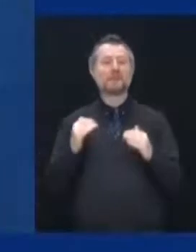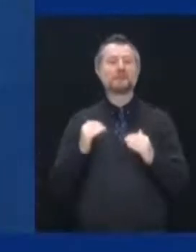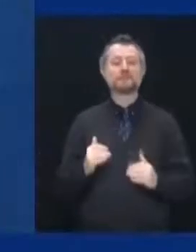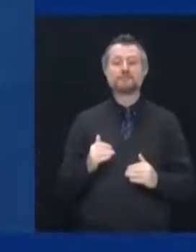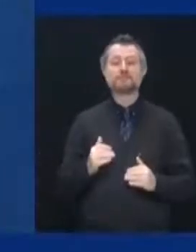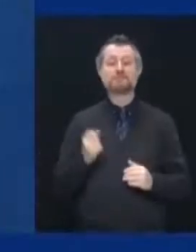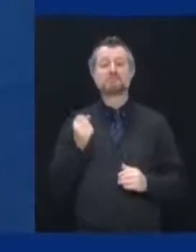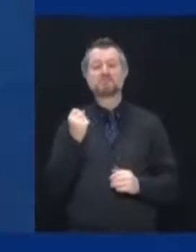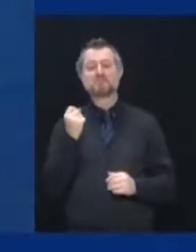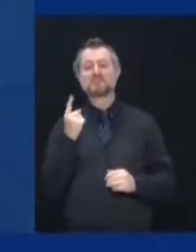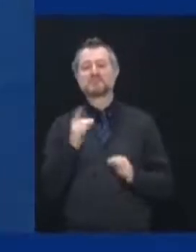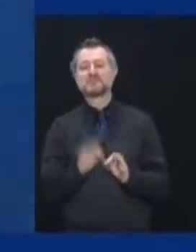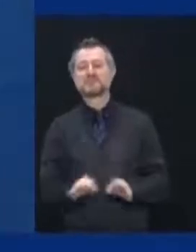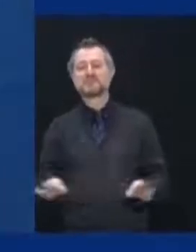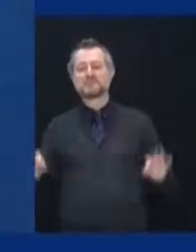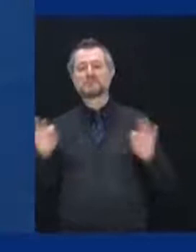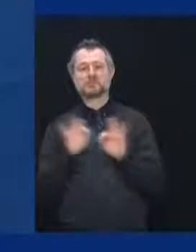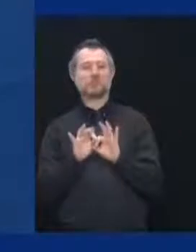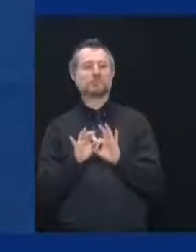important that